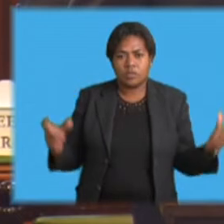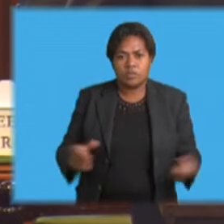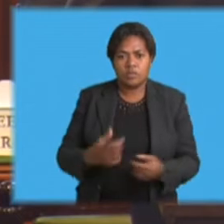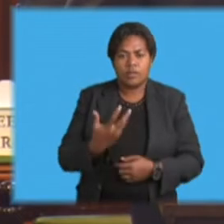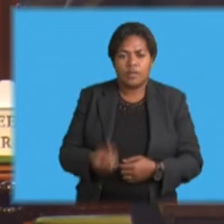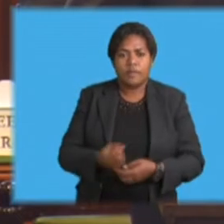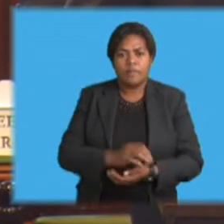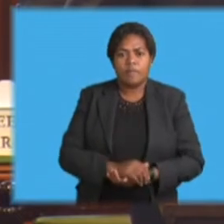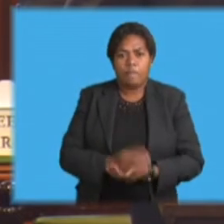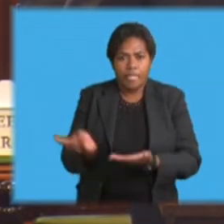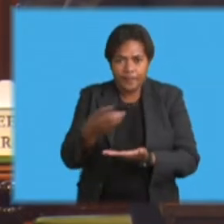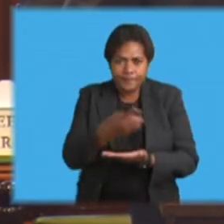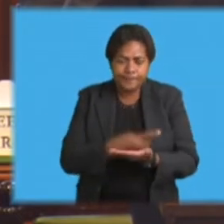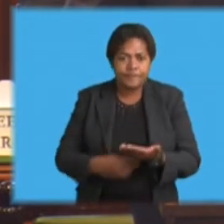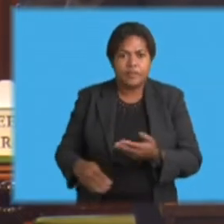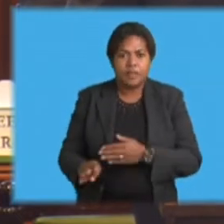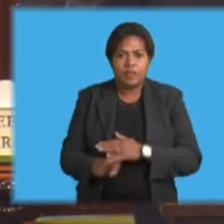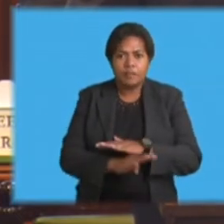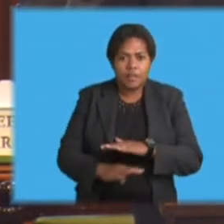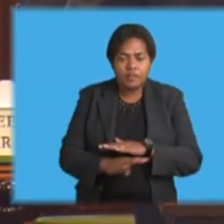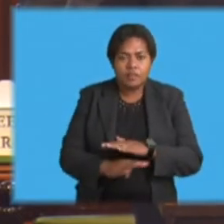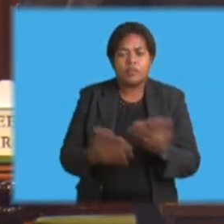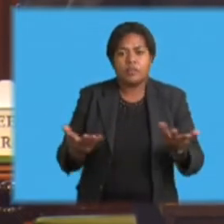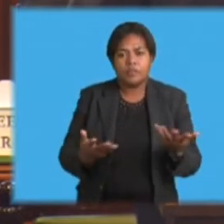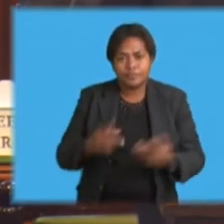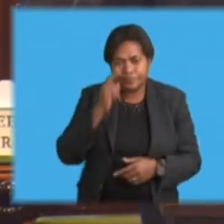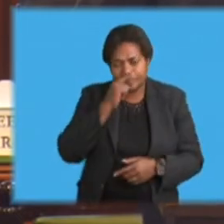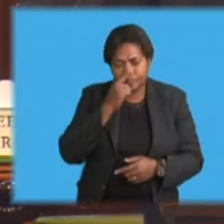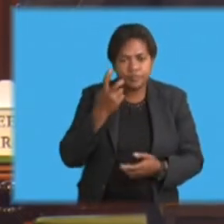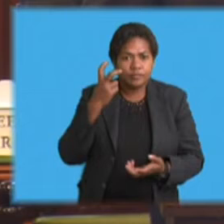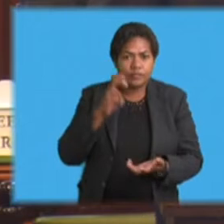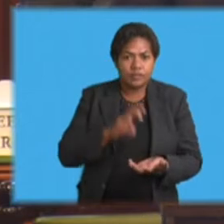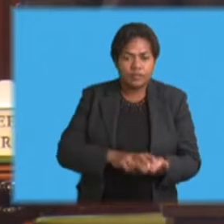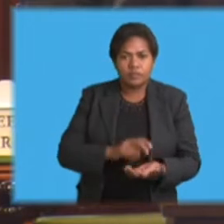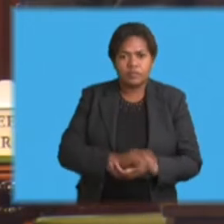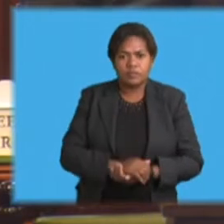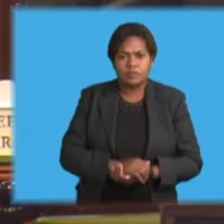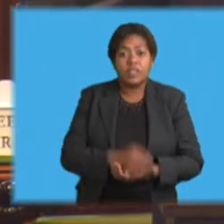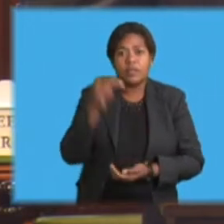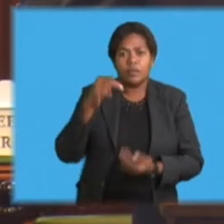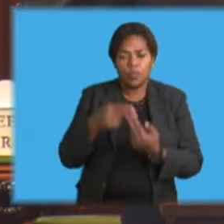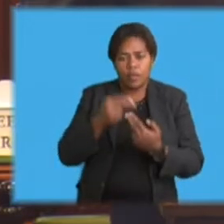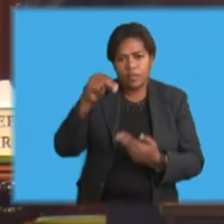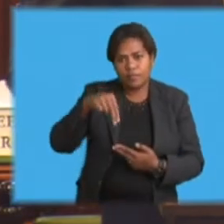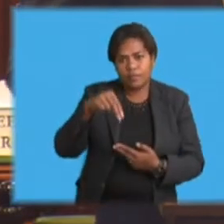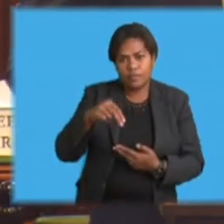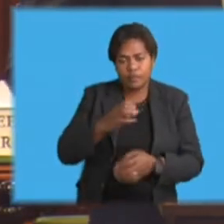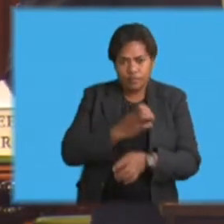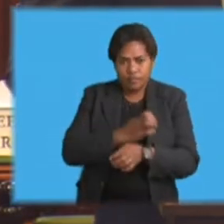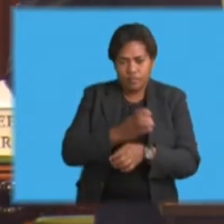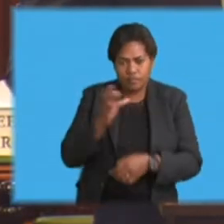mismatch between the qualities and the competencies of people being registered on the database with the needs of employers. There was also,